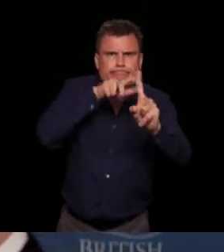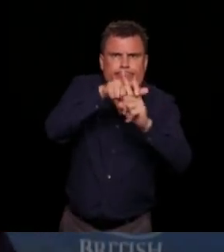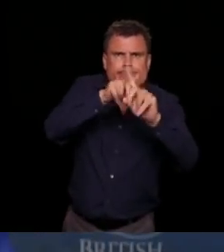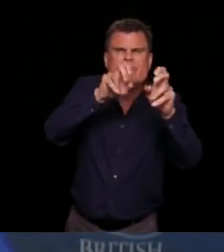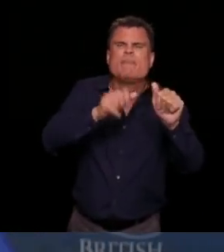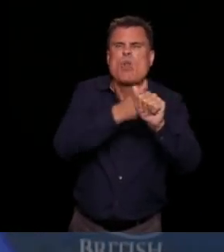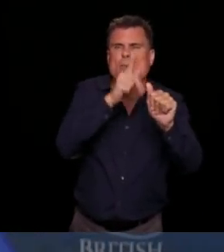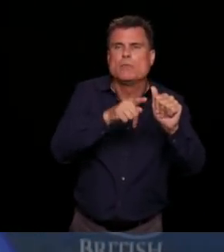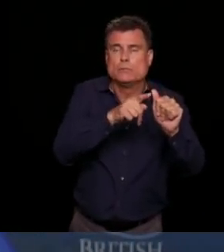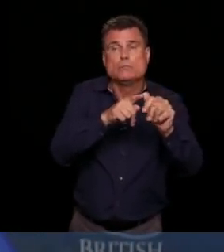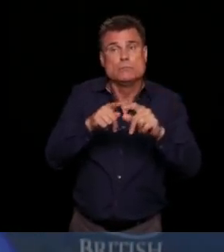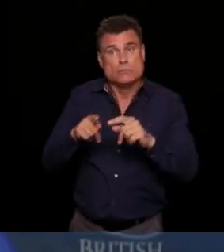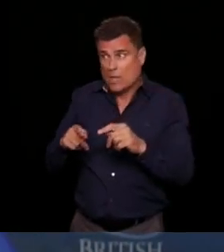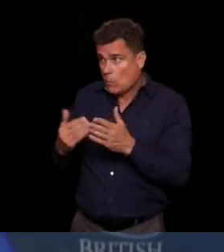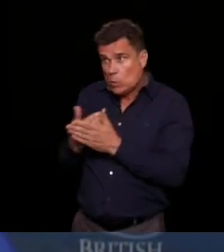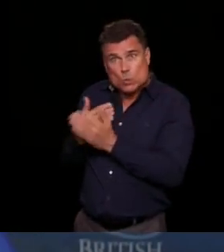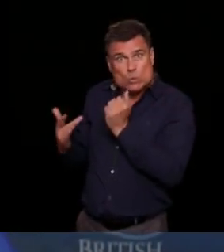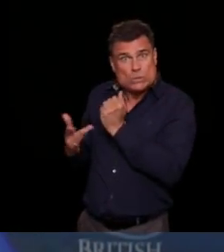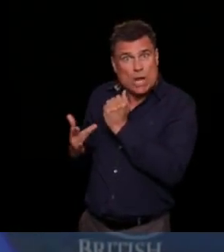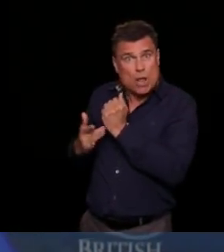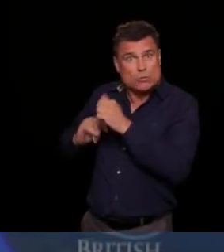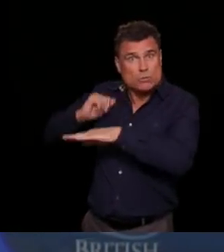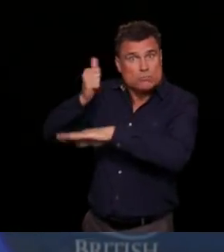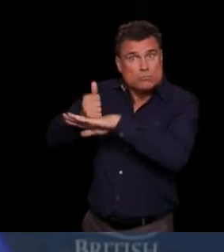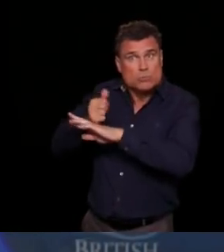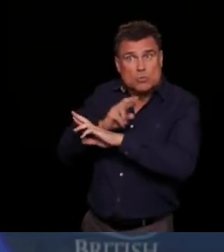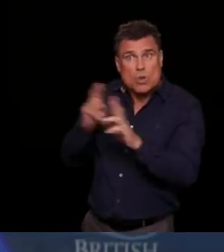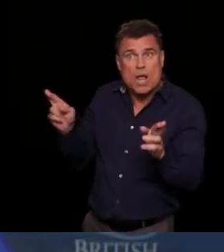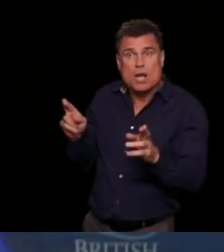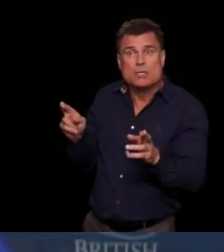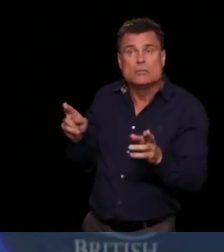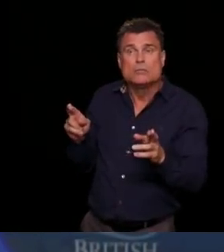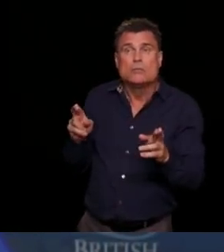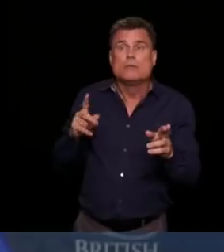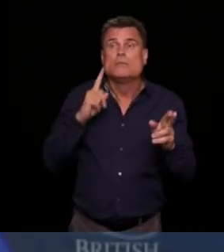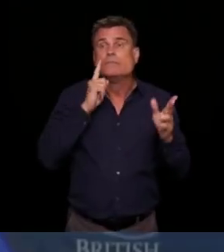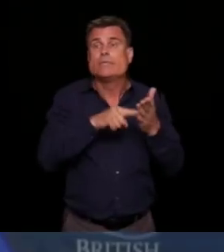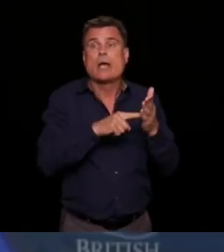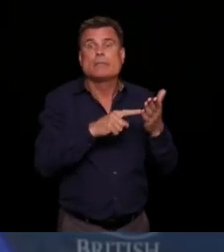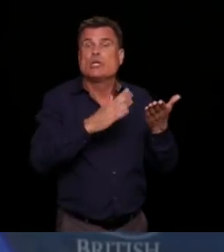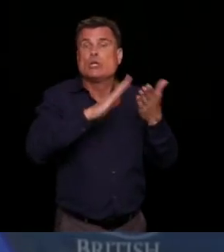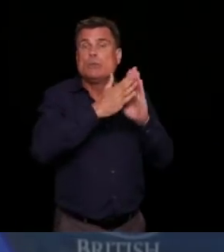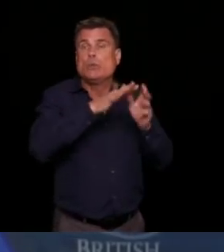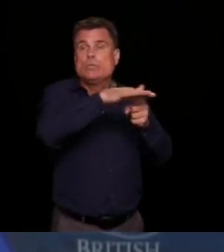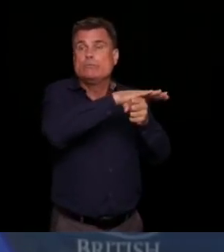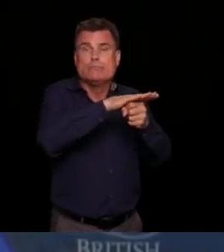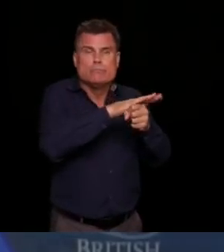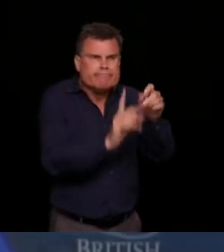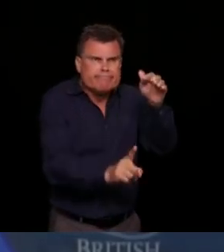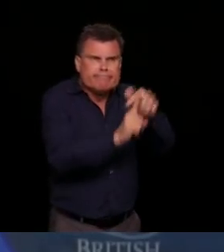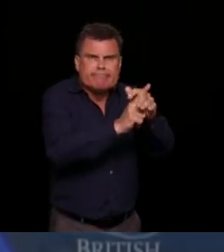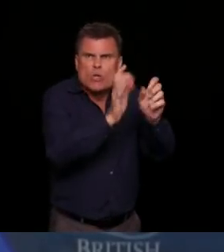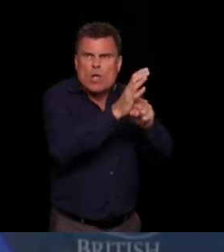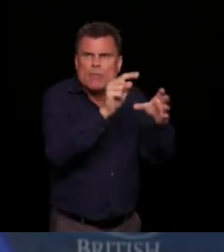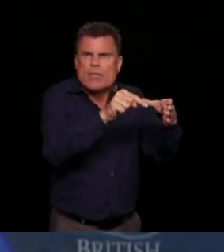tracing, especially to trace those hard to trace community outbreaks?